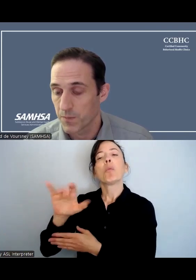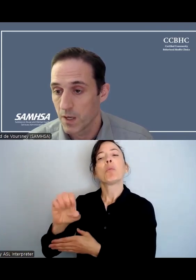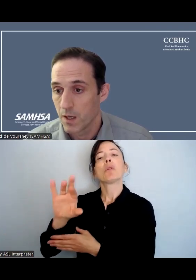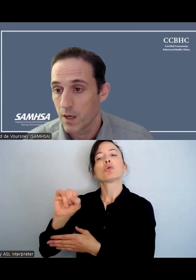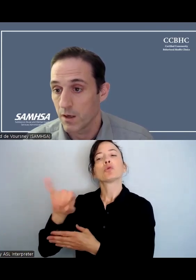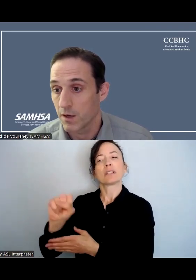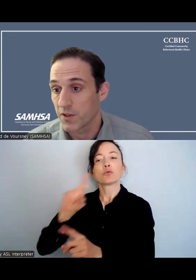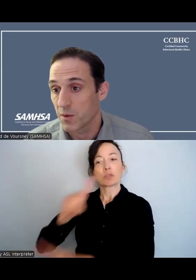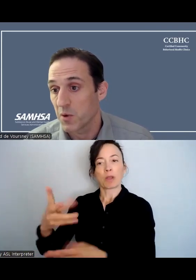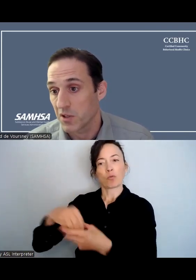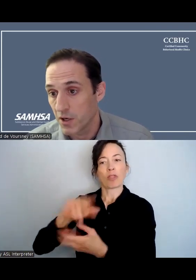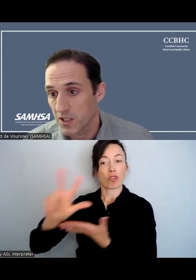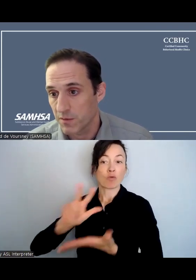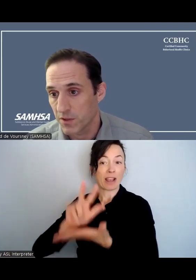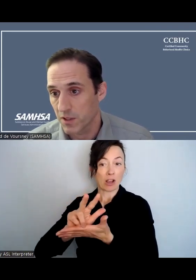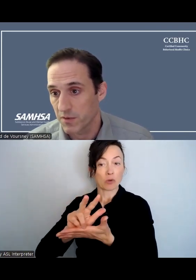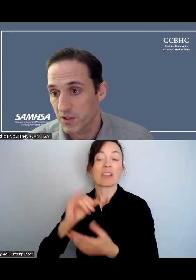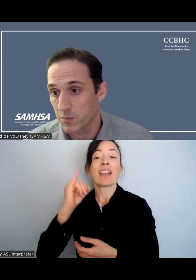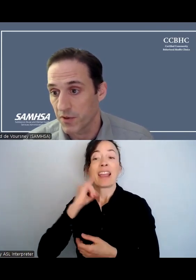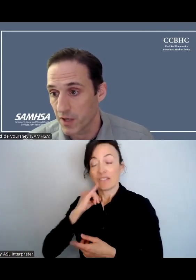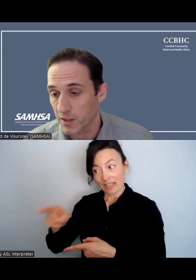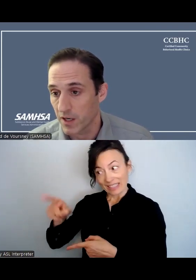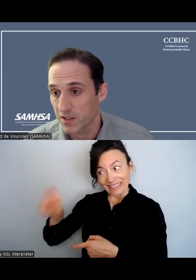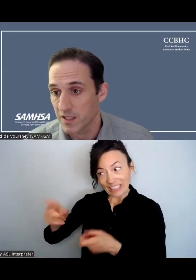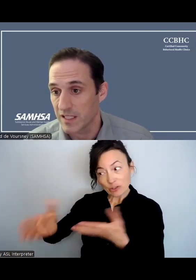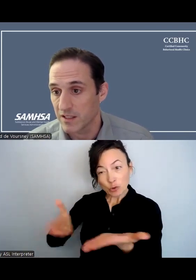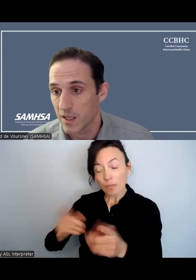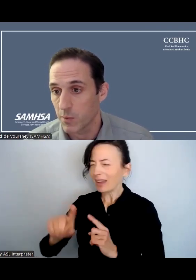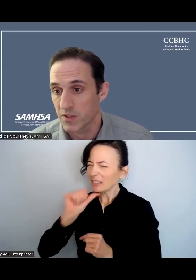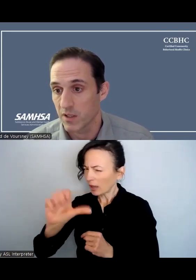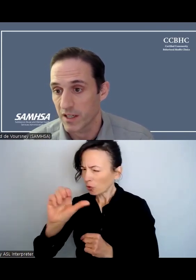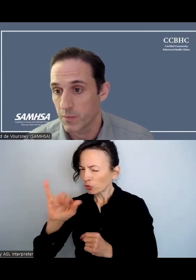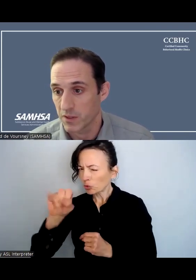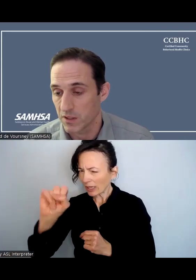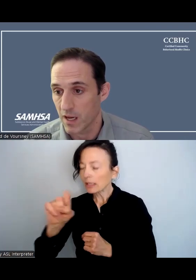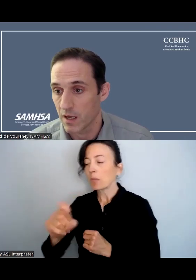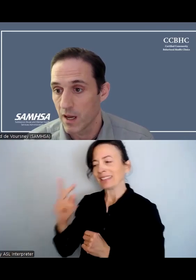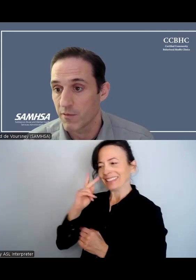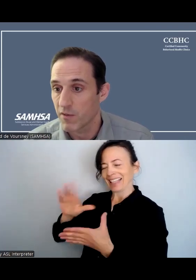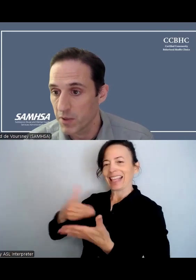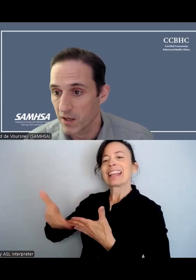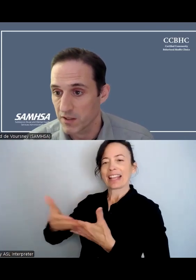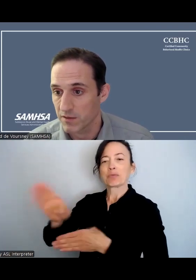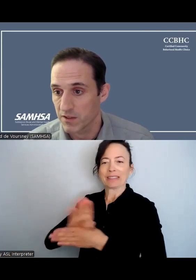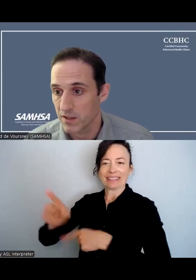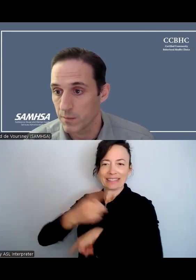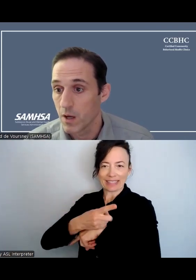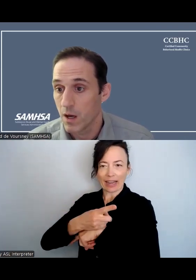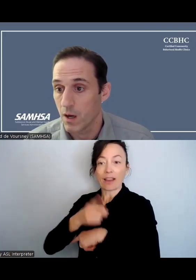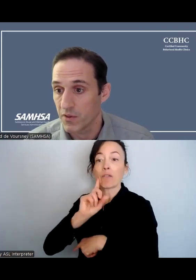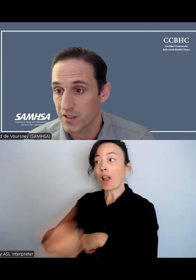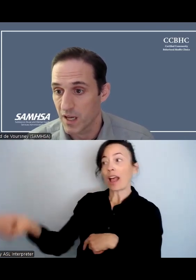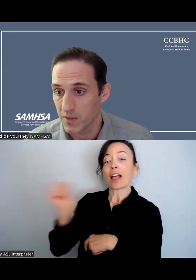hours. If there's someone who has an urgent need for services, but they're not in crisis, they need to see that person the next business day. For everybody else, they have to see